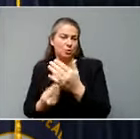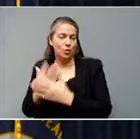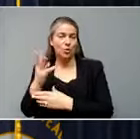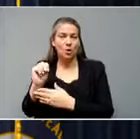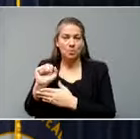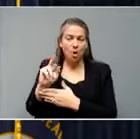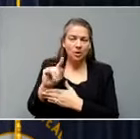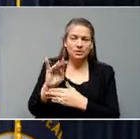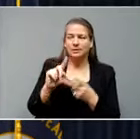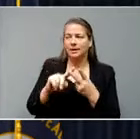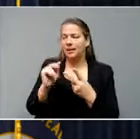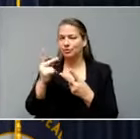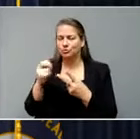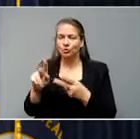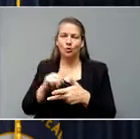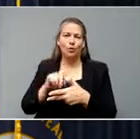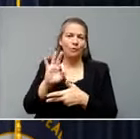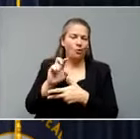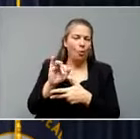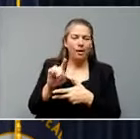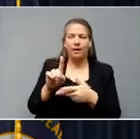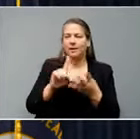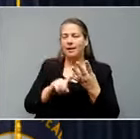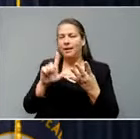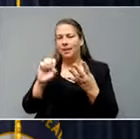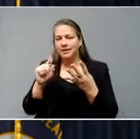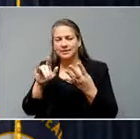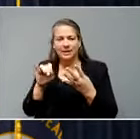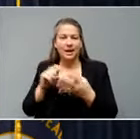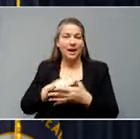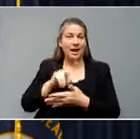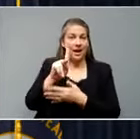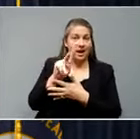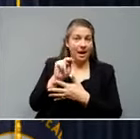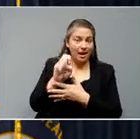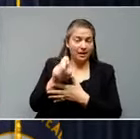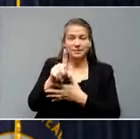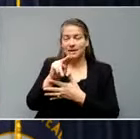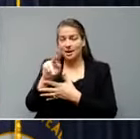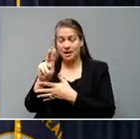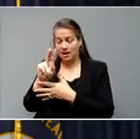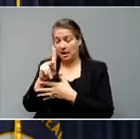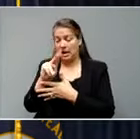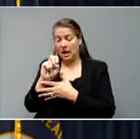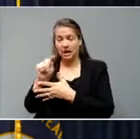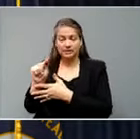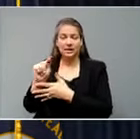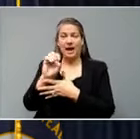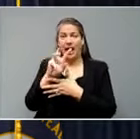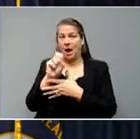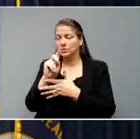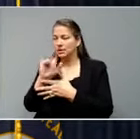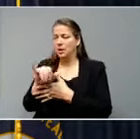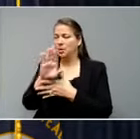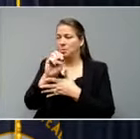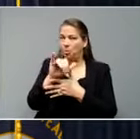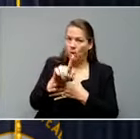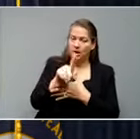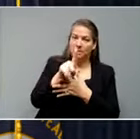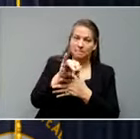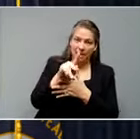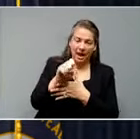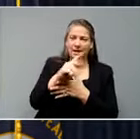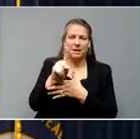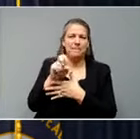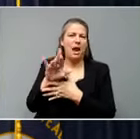Letcher, Floyd, Leslie, Knox, Knott, Owsley, Boyd, Pike, and Perry